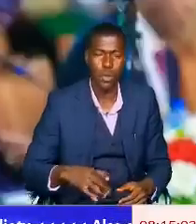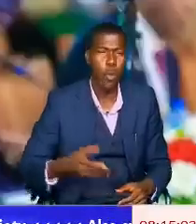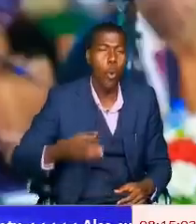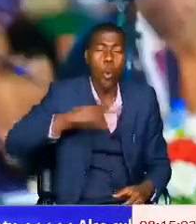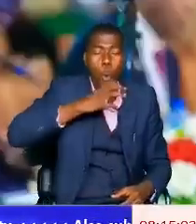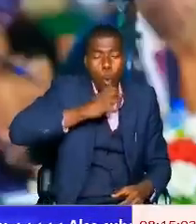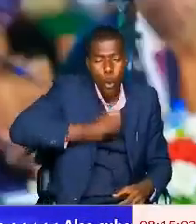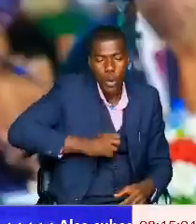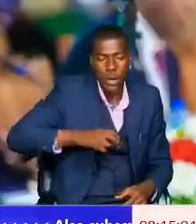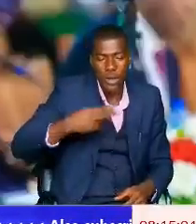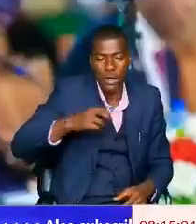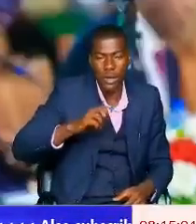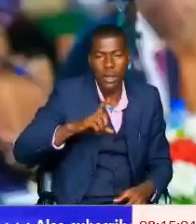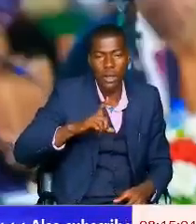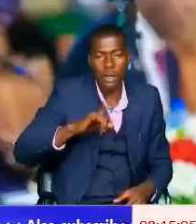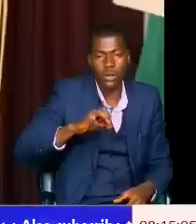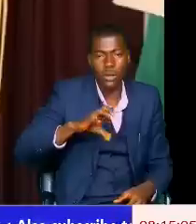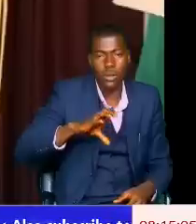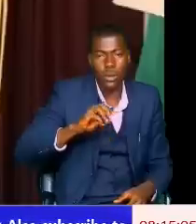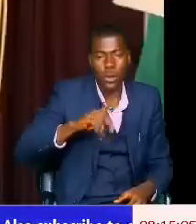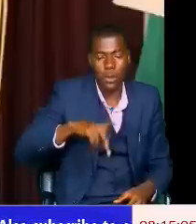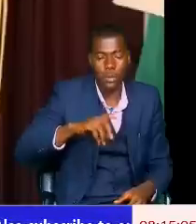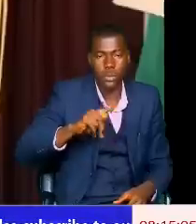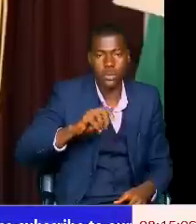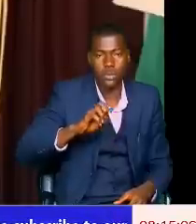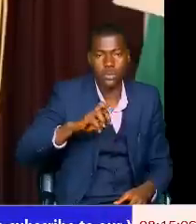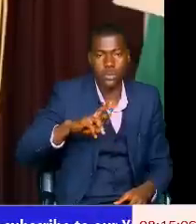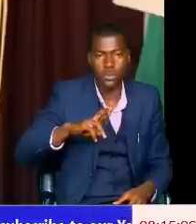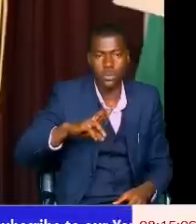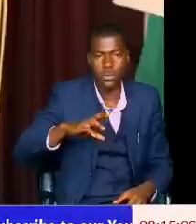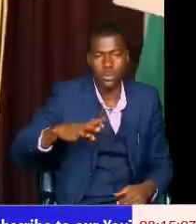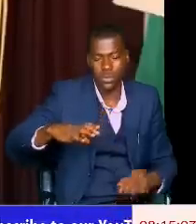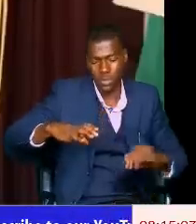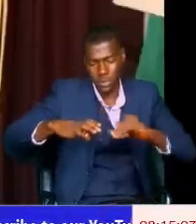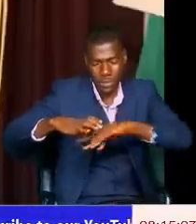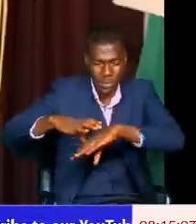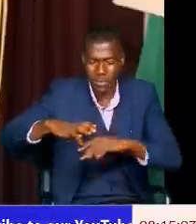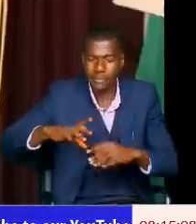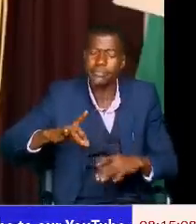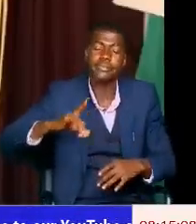helicopter. Make you go die. That's the way they do 40 days